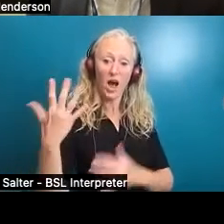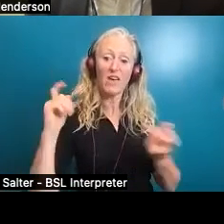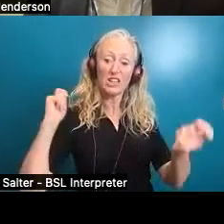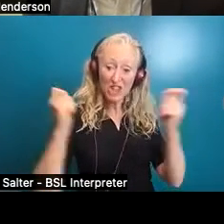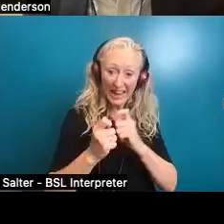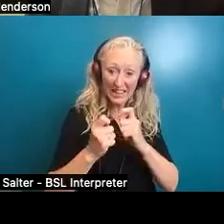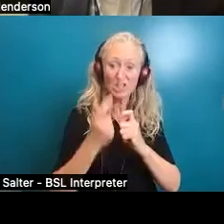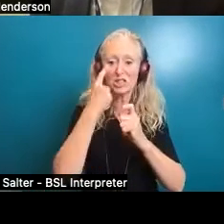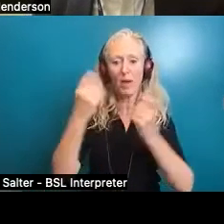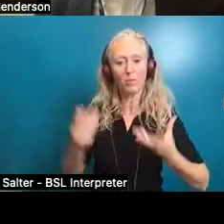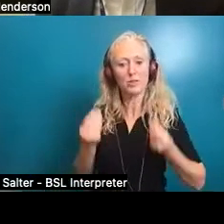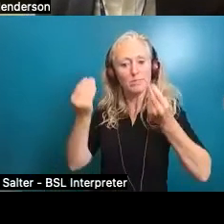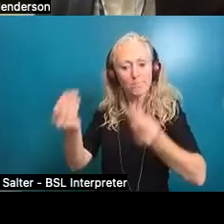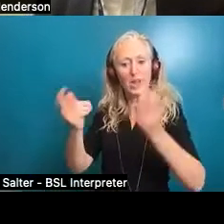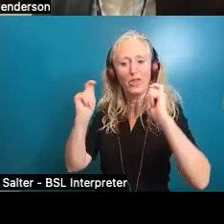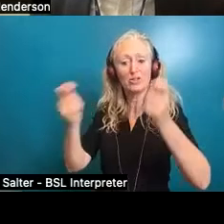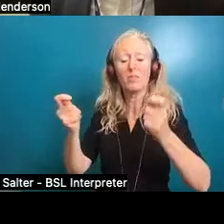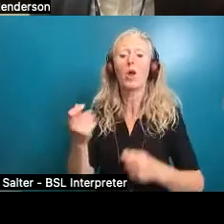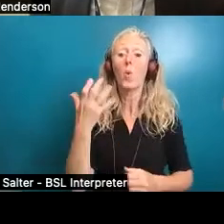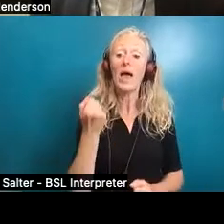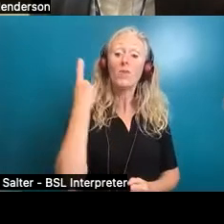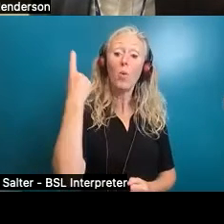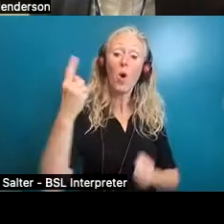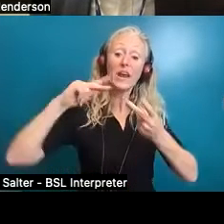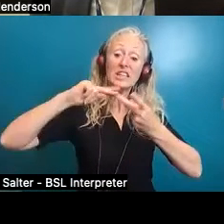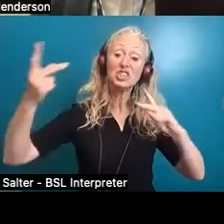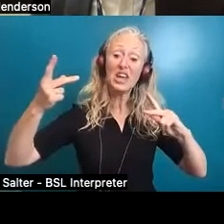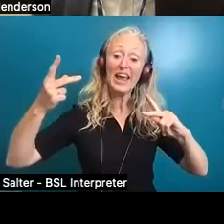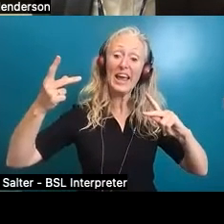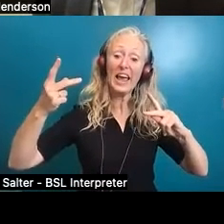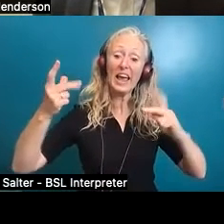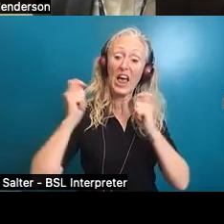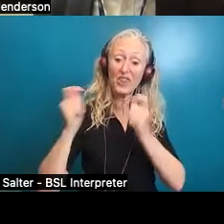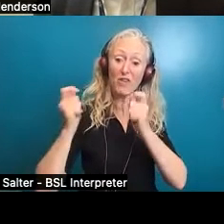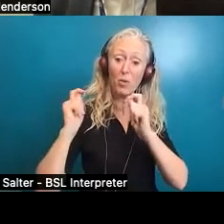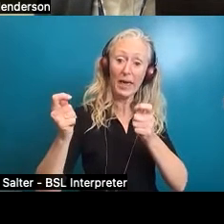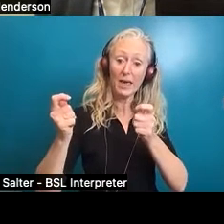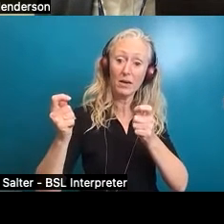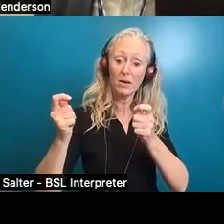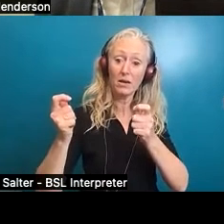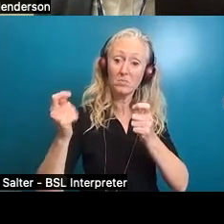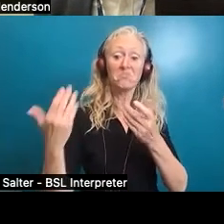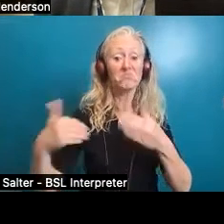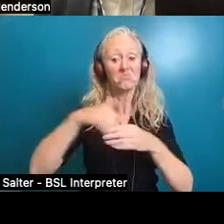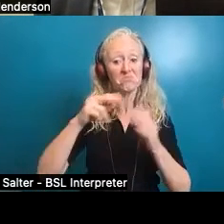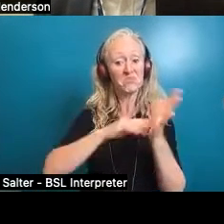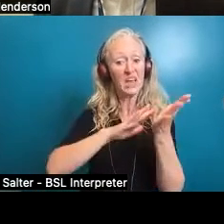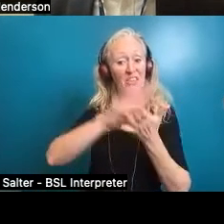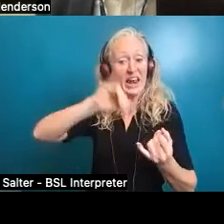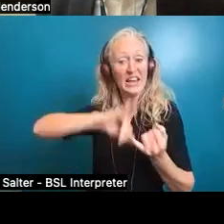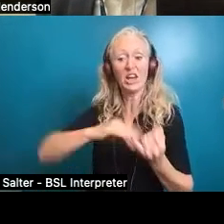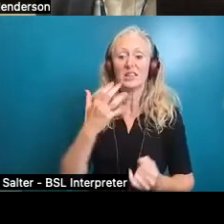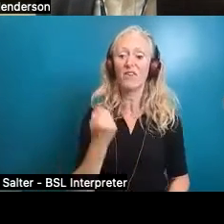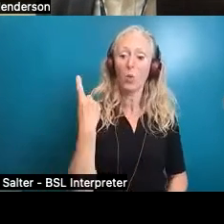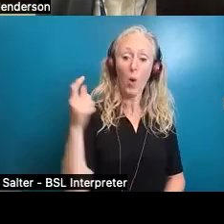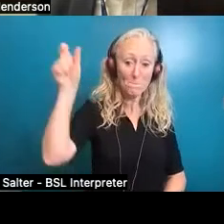that with the one gene therapy that's available on the NHS that I deliver. You know, there have been patients that I have had where I've had 1